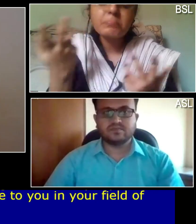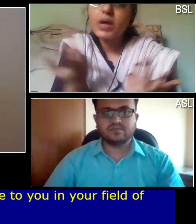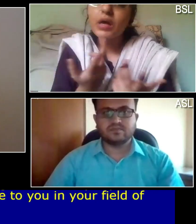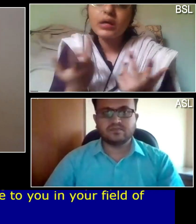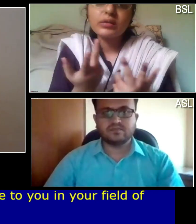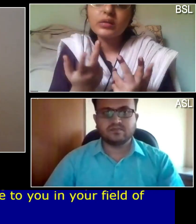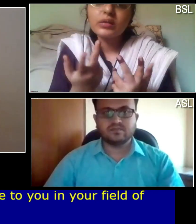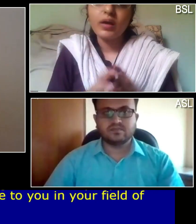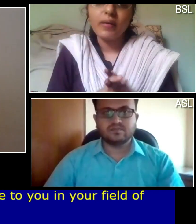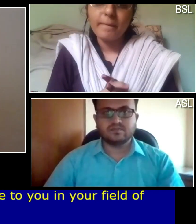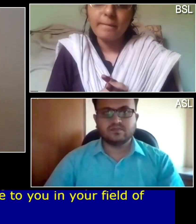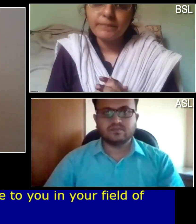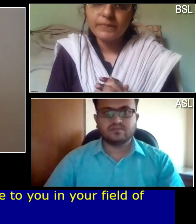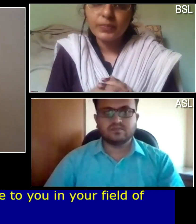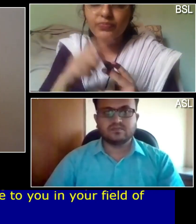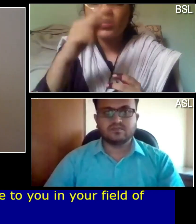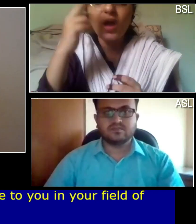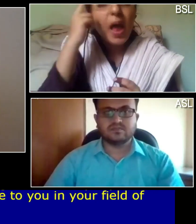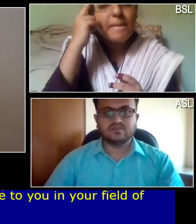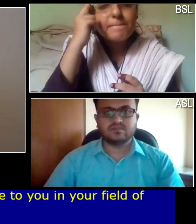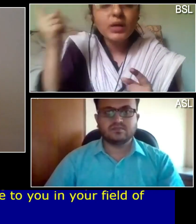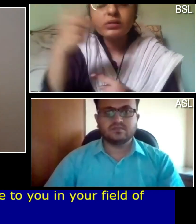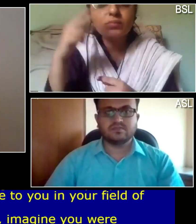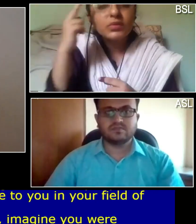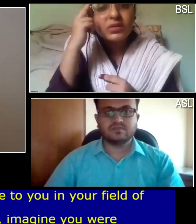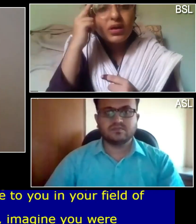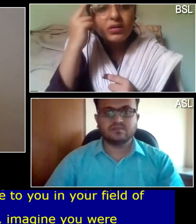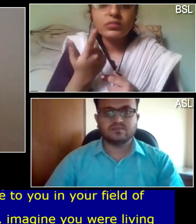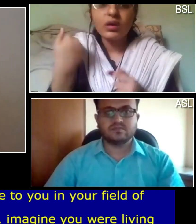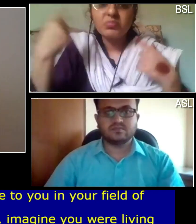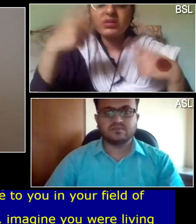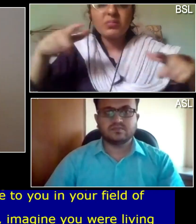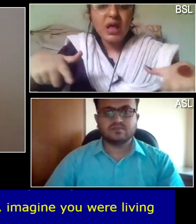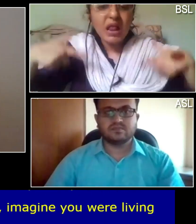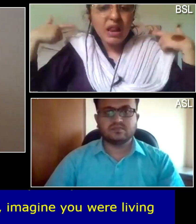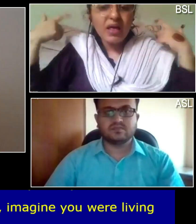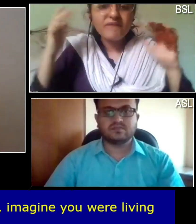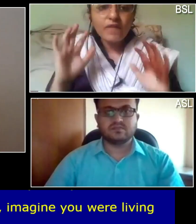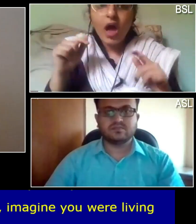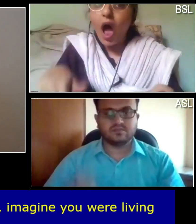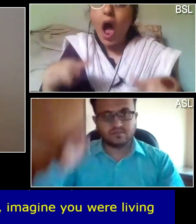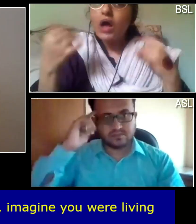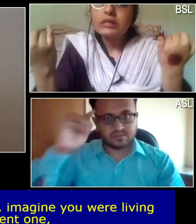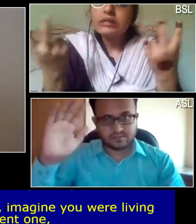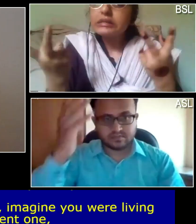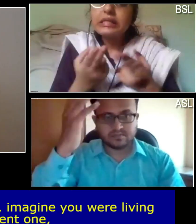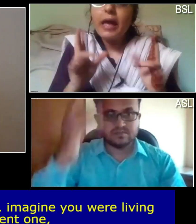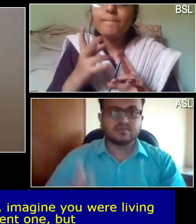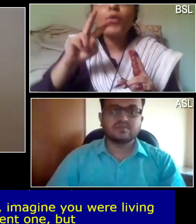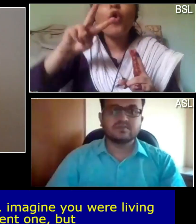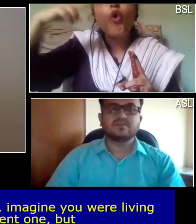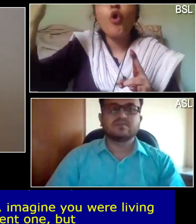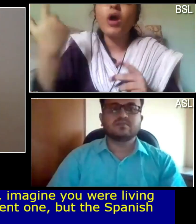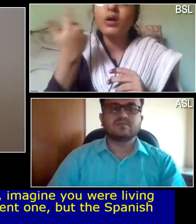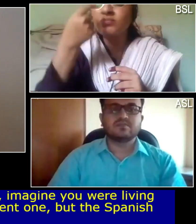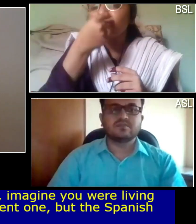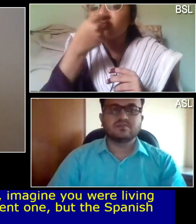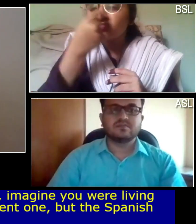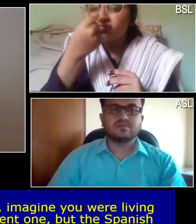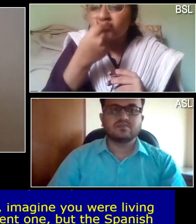imagine you were living through a pandemic, but not the current one, but the Spanish flu in the